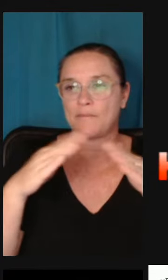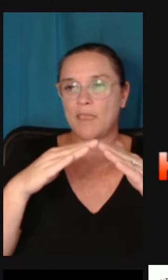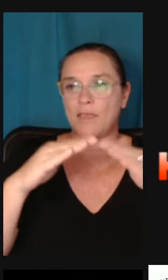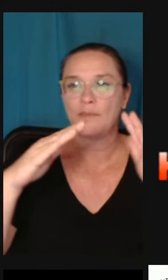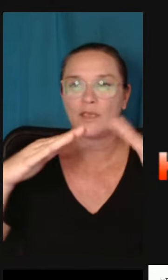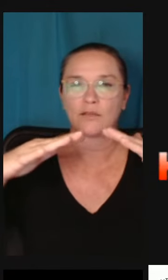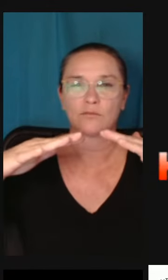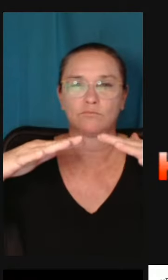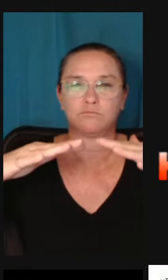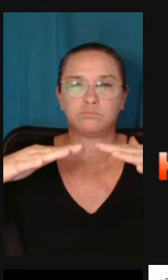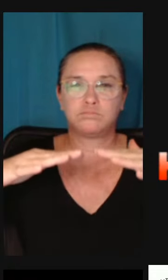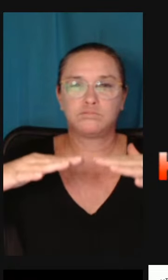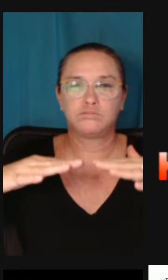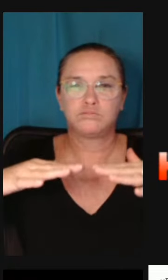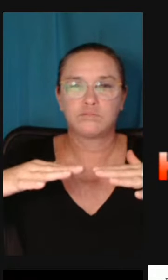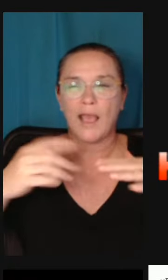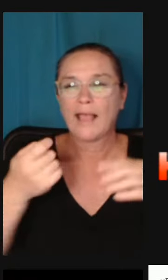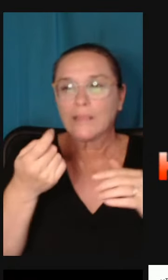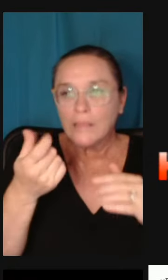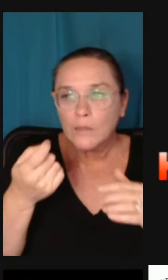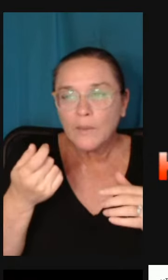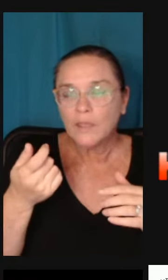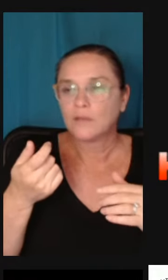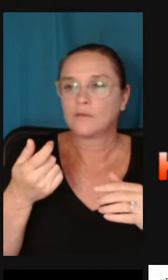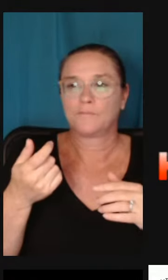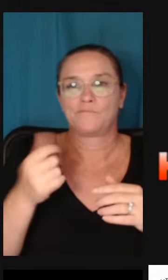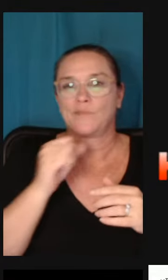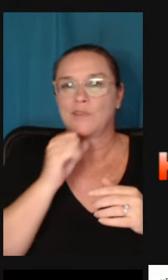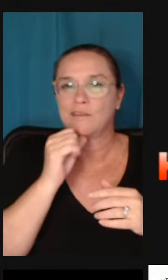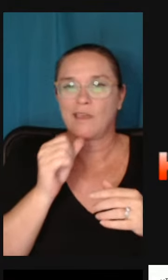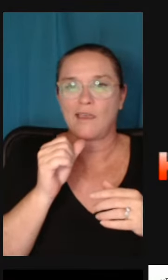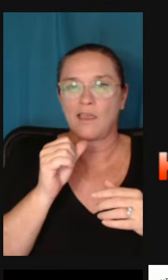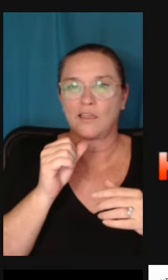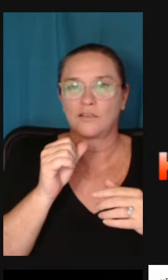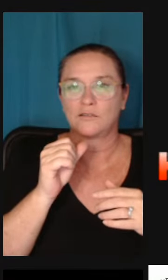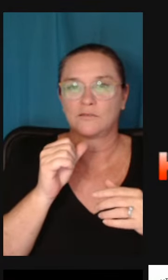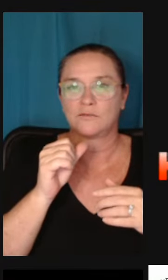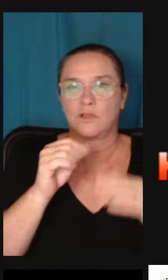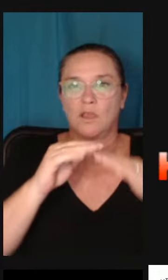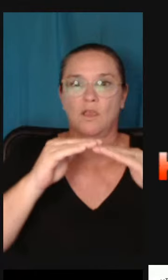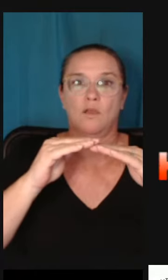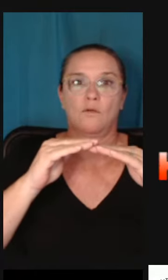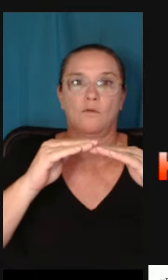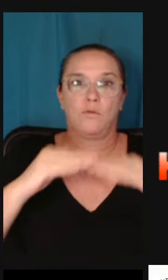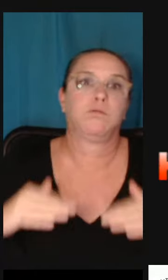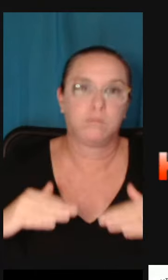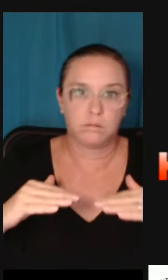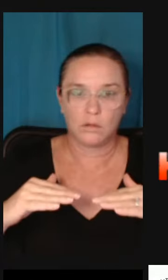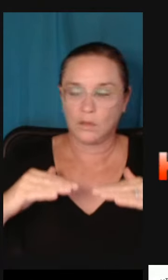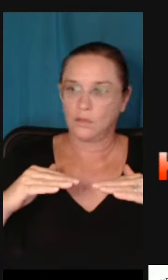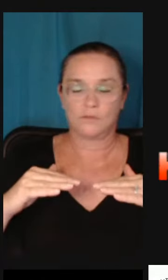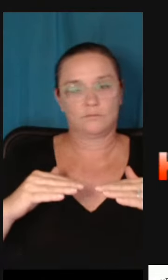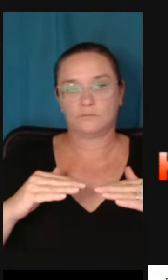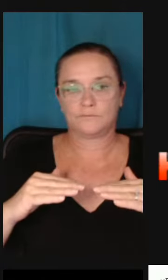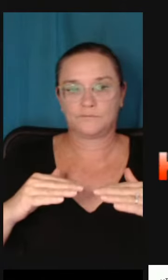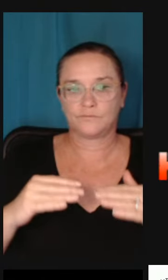sagging there where the laser is pointing. Nothing completely dramatic like we saw further over where the laser is not